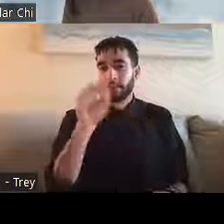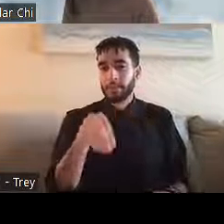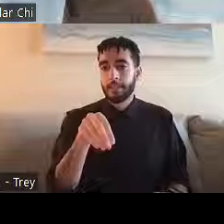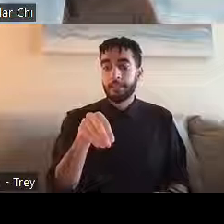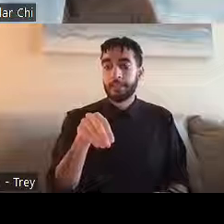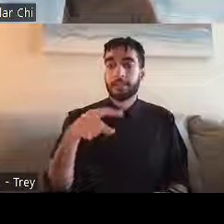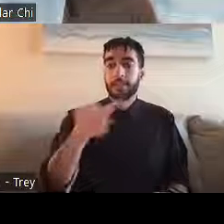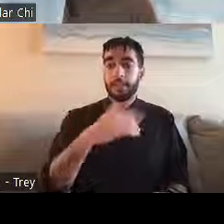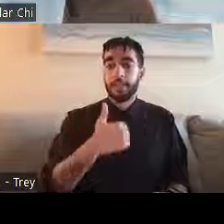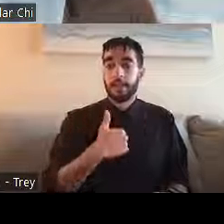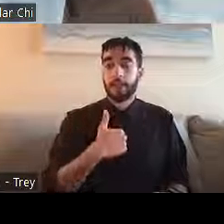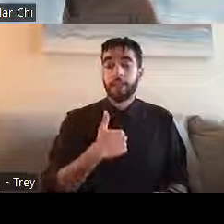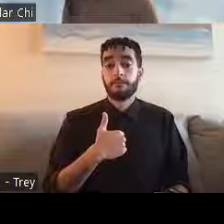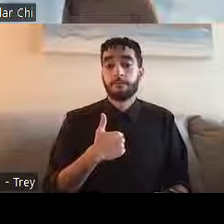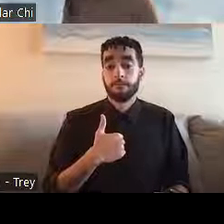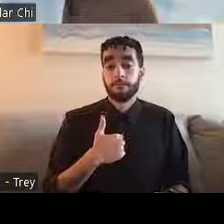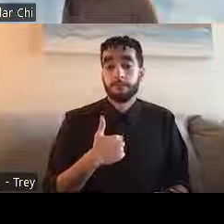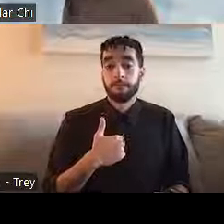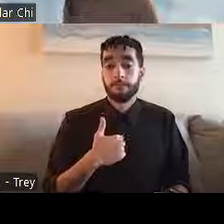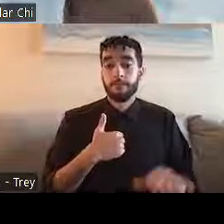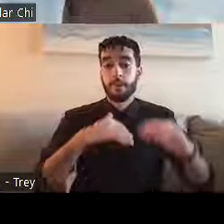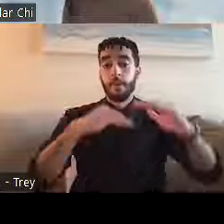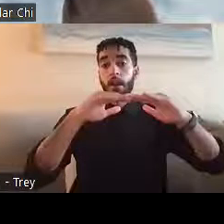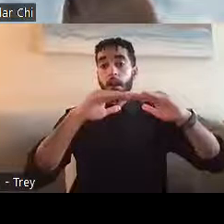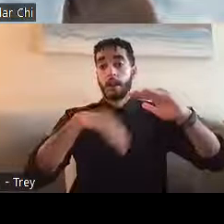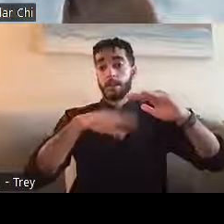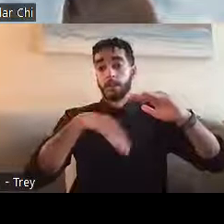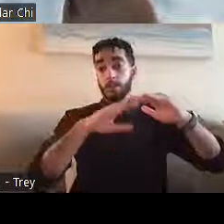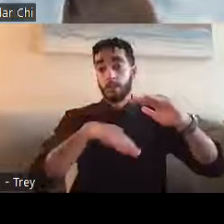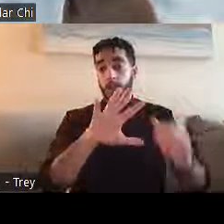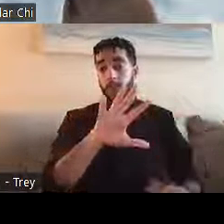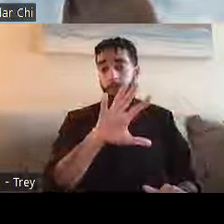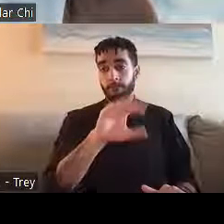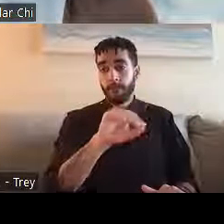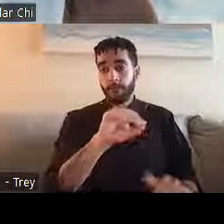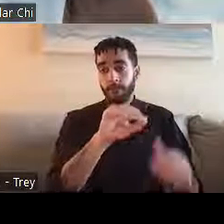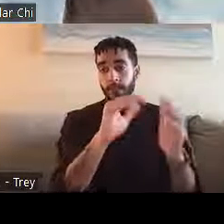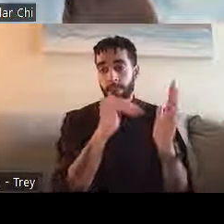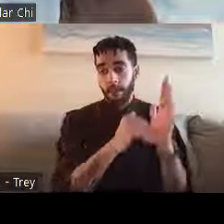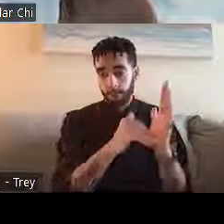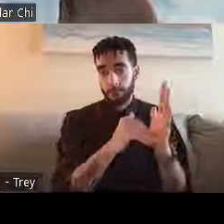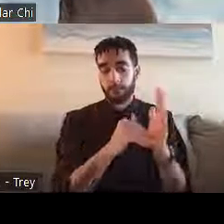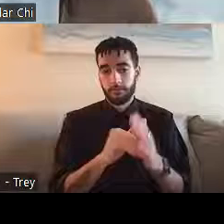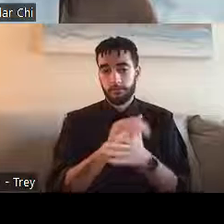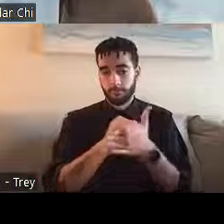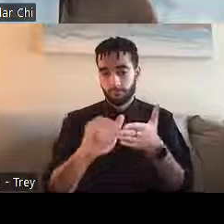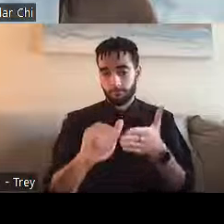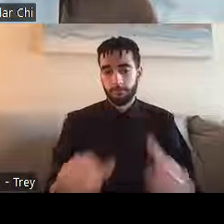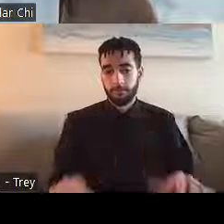annual household income levels to be under $50,000. Next slide, please.